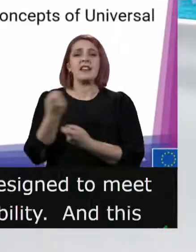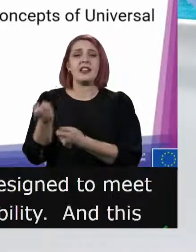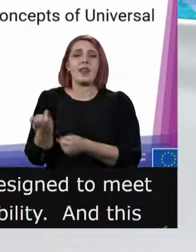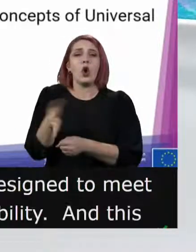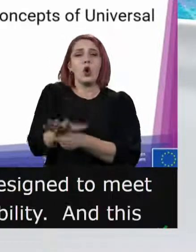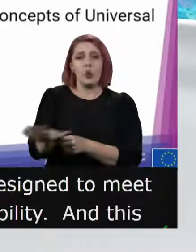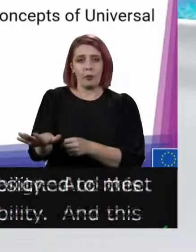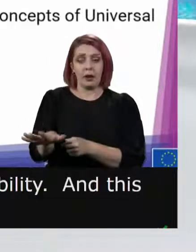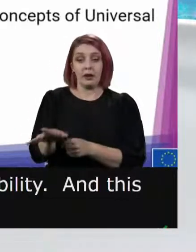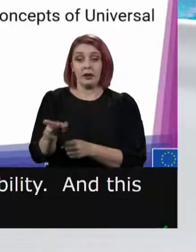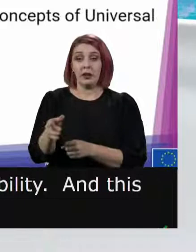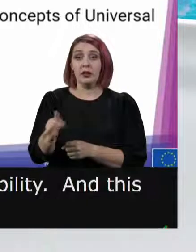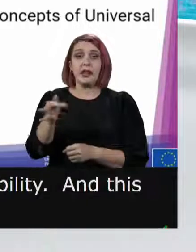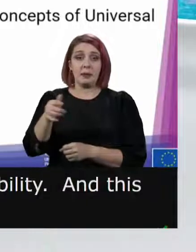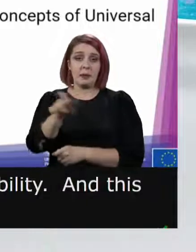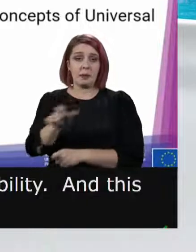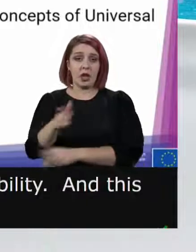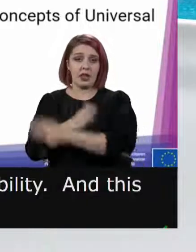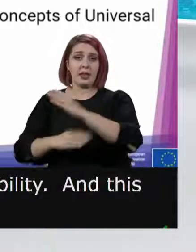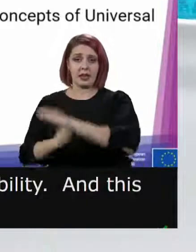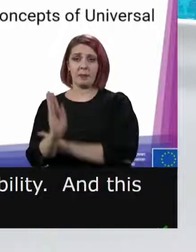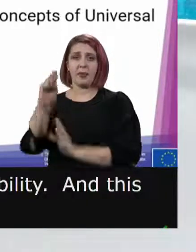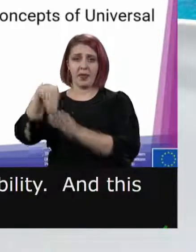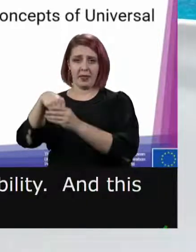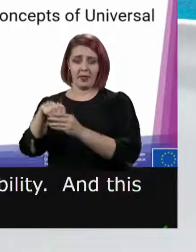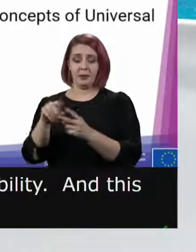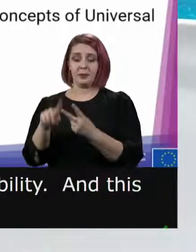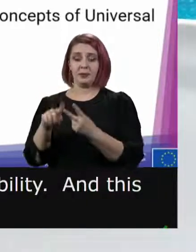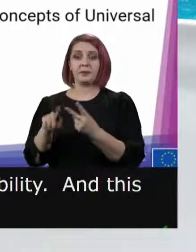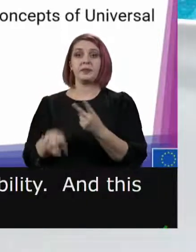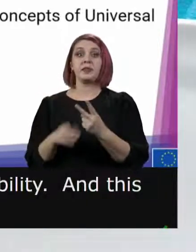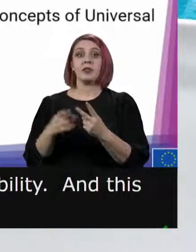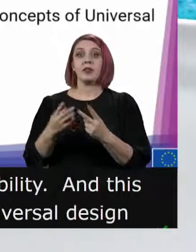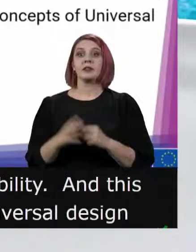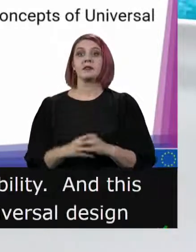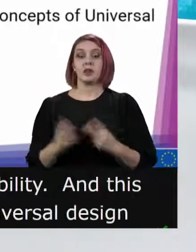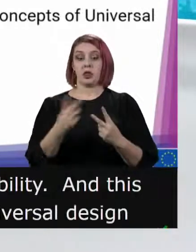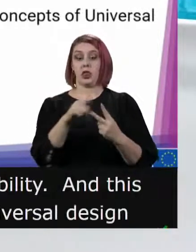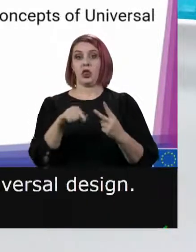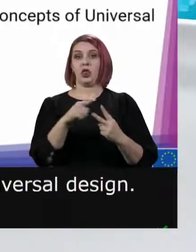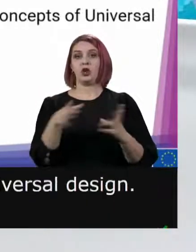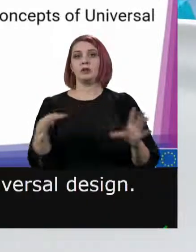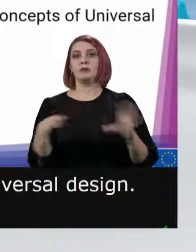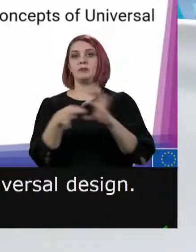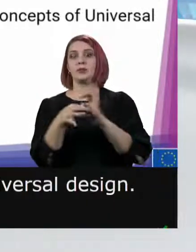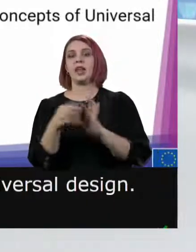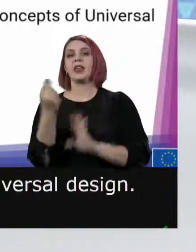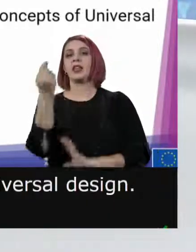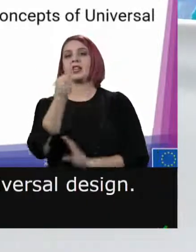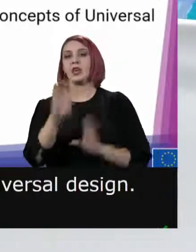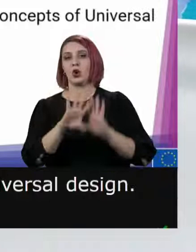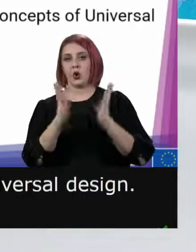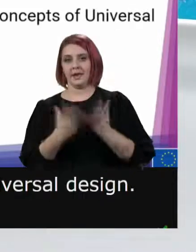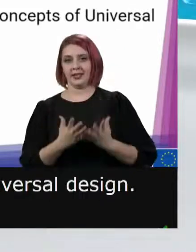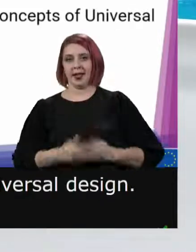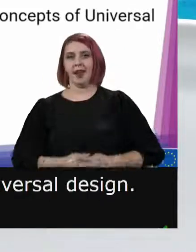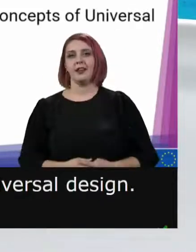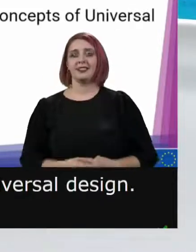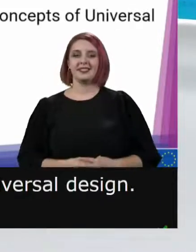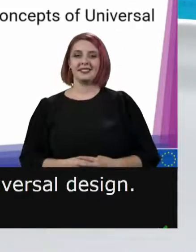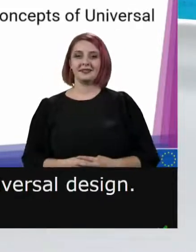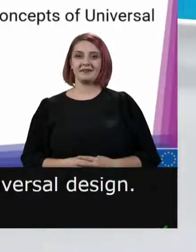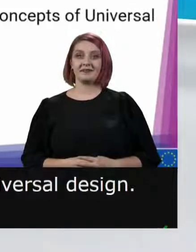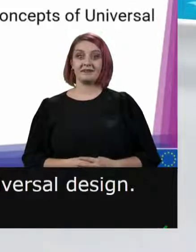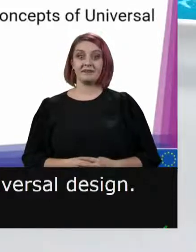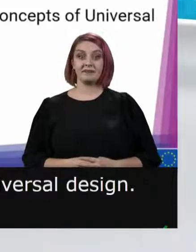universal design. And it was drawing upon both of these areas that we began to apply this